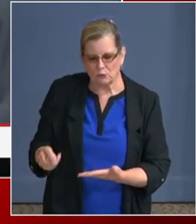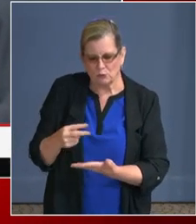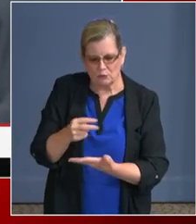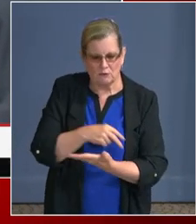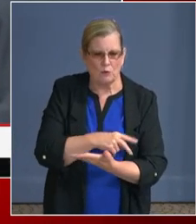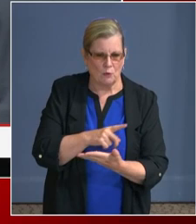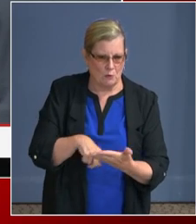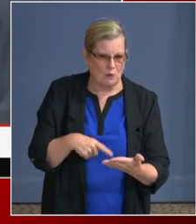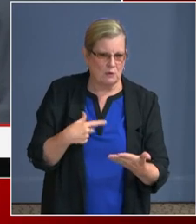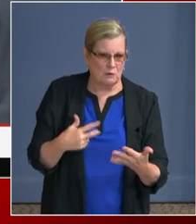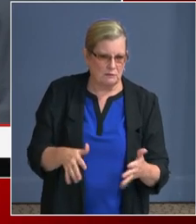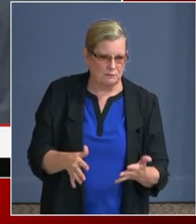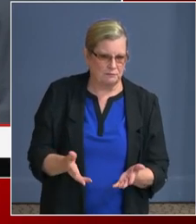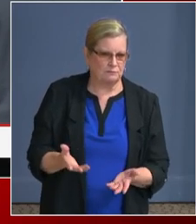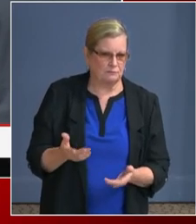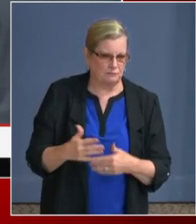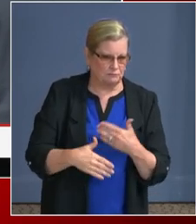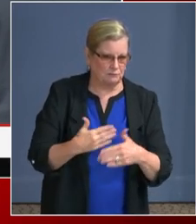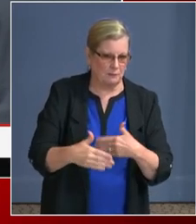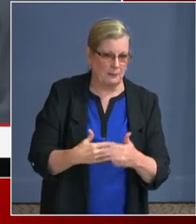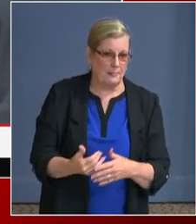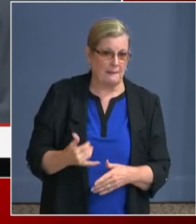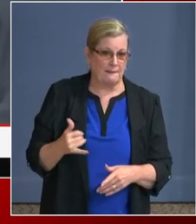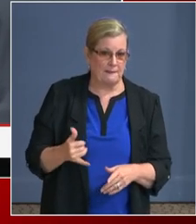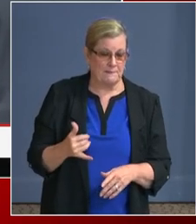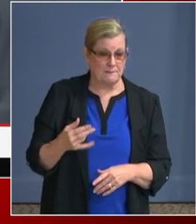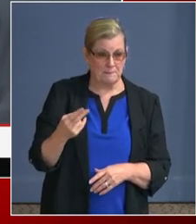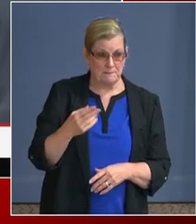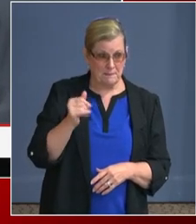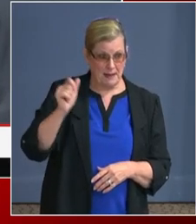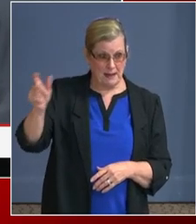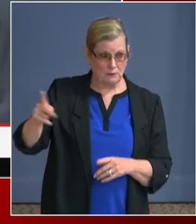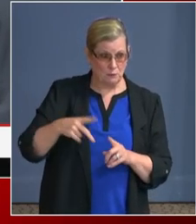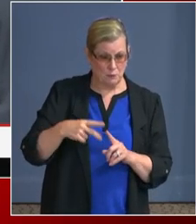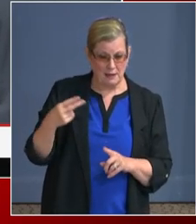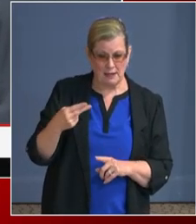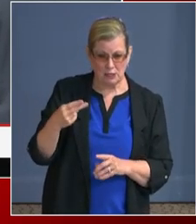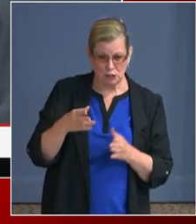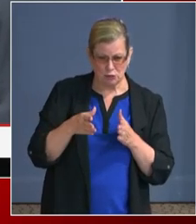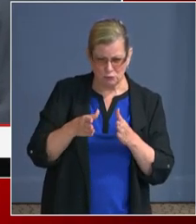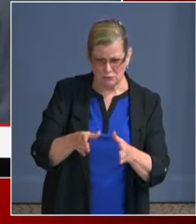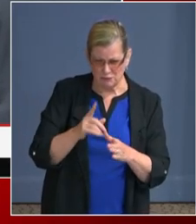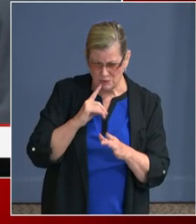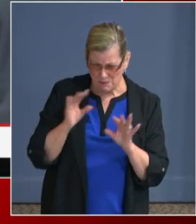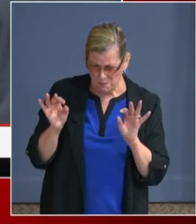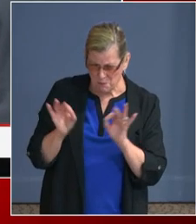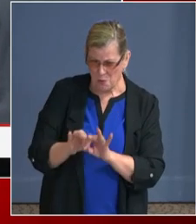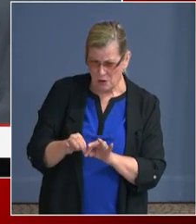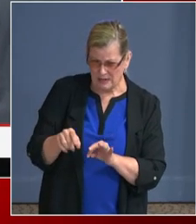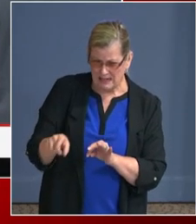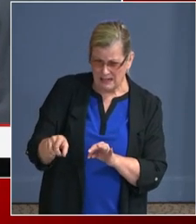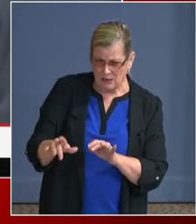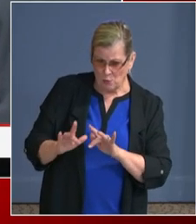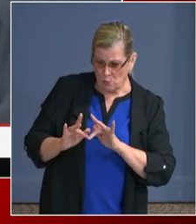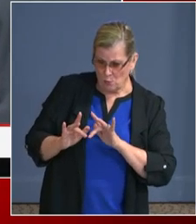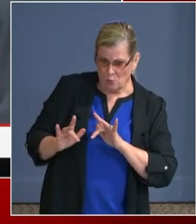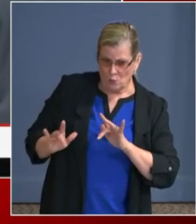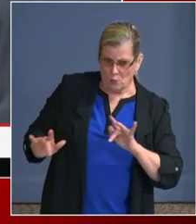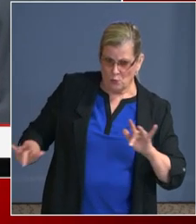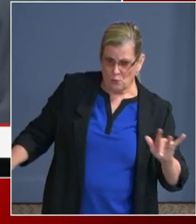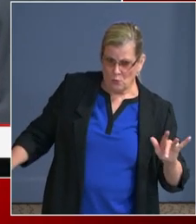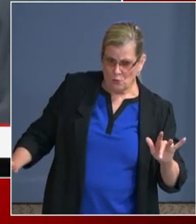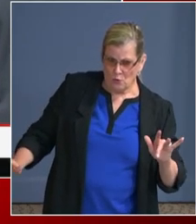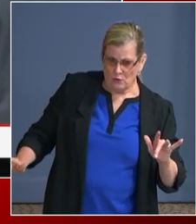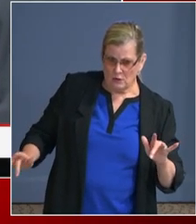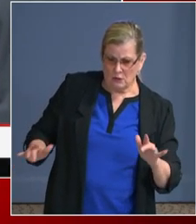And then can I go back to H Street? You said clearing H Street is imminent. Does that mean clearing the travel lanes of traffic and